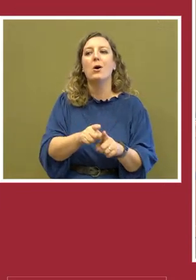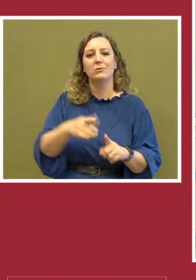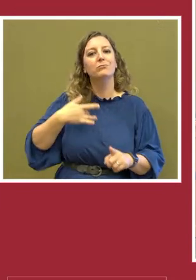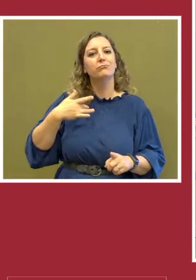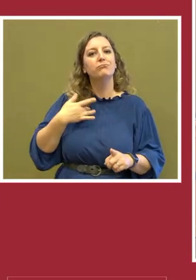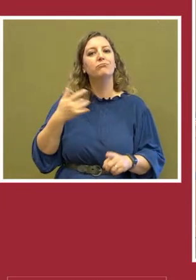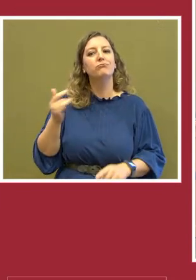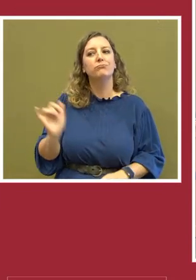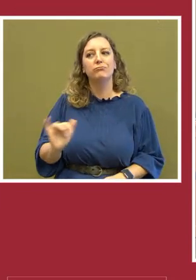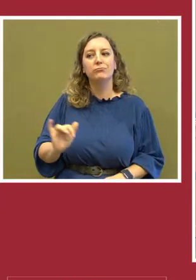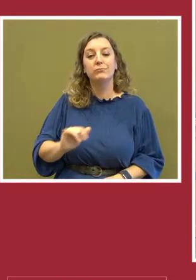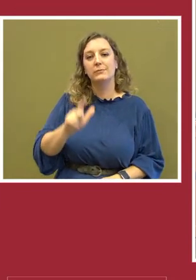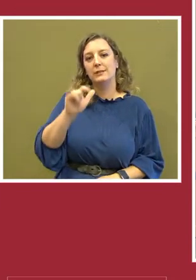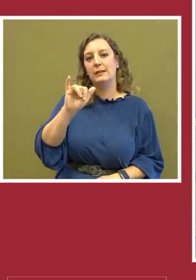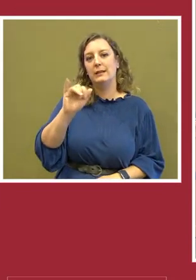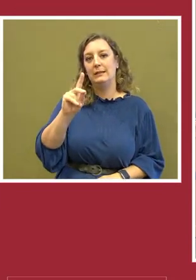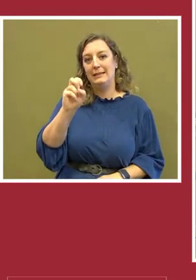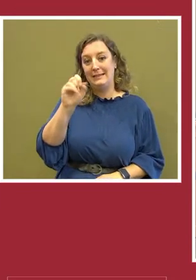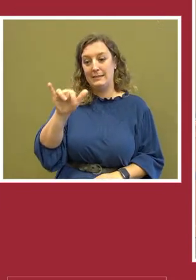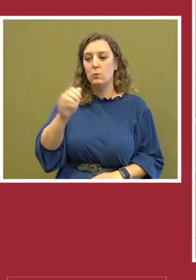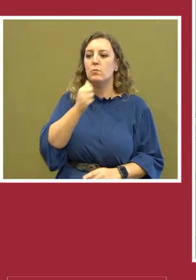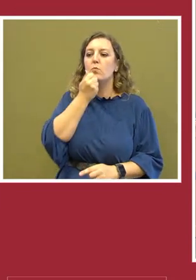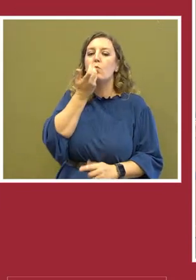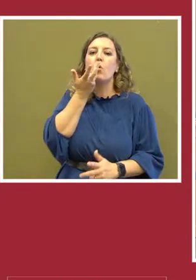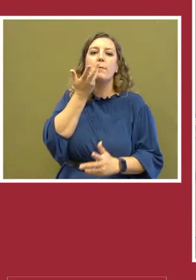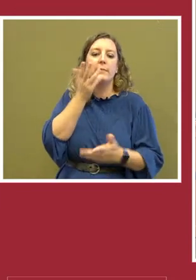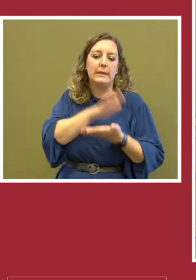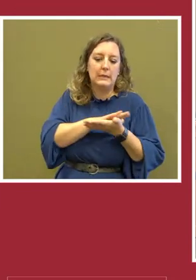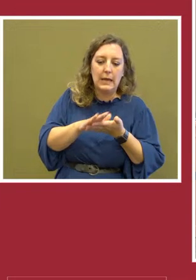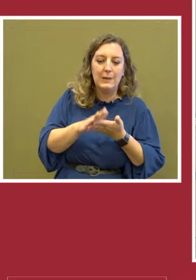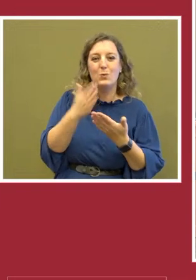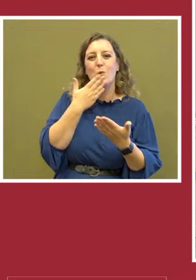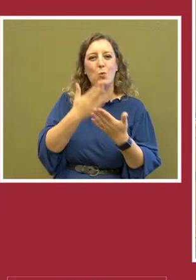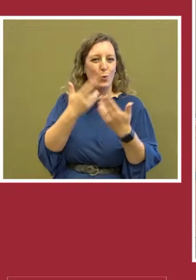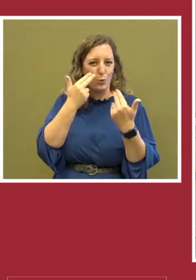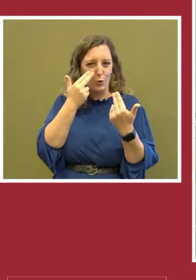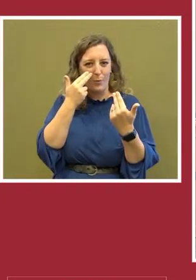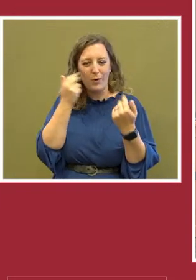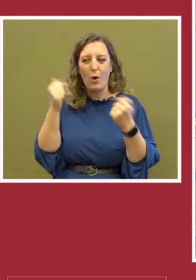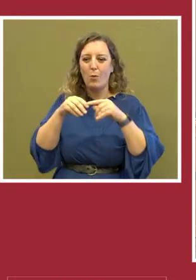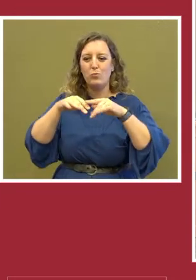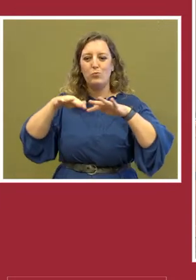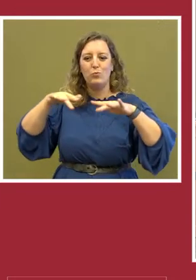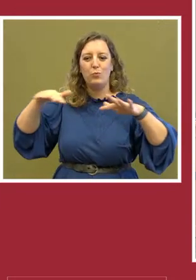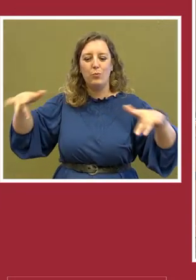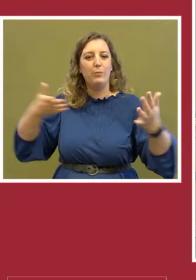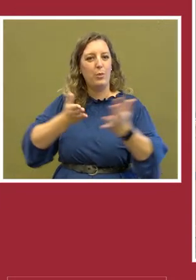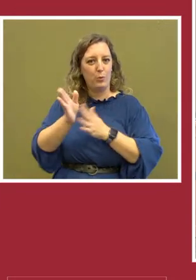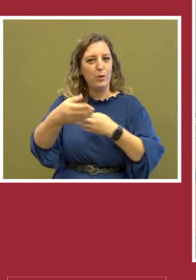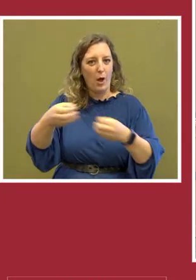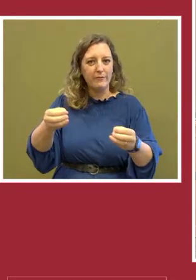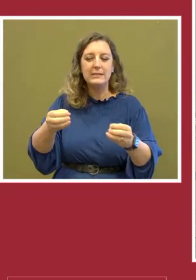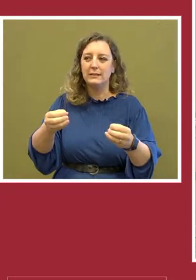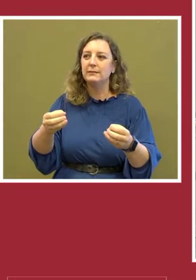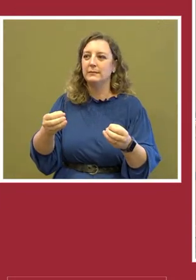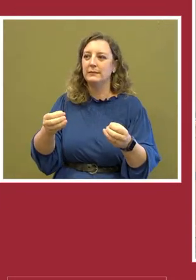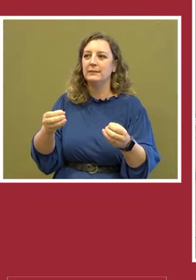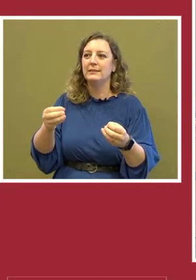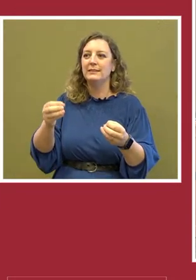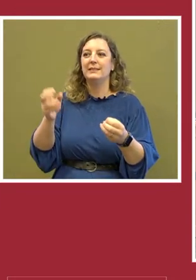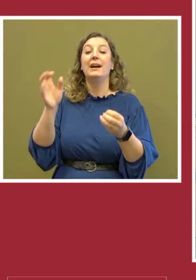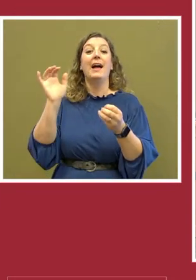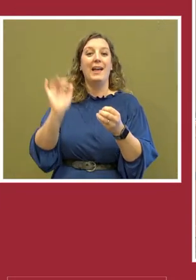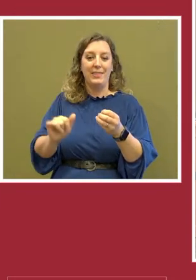it. Lindsay's warmth, kindness, good humor all permeate throughout the office. And I'd say that